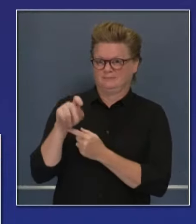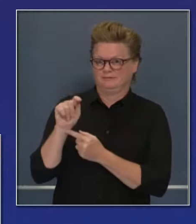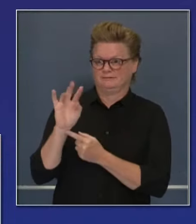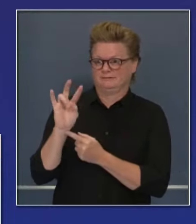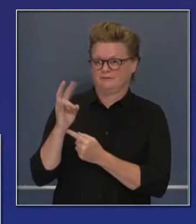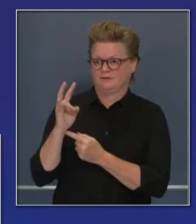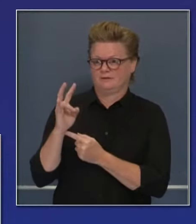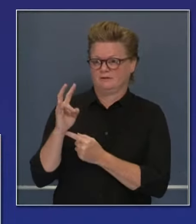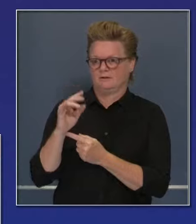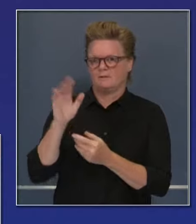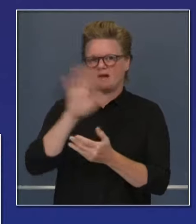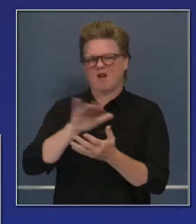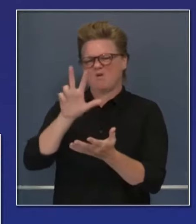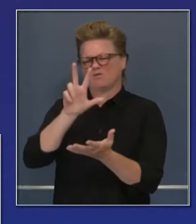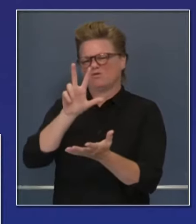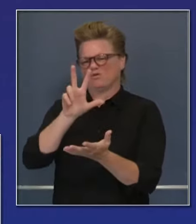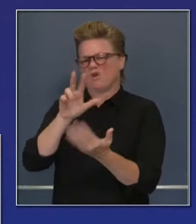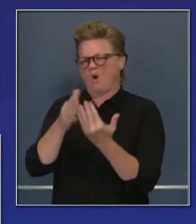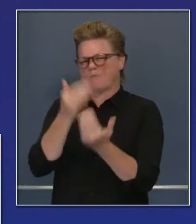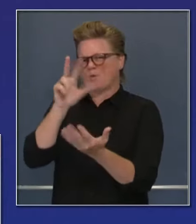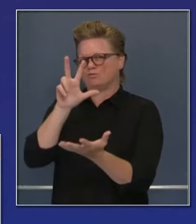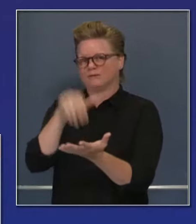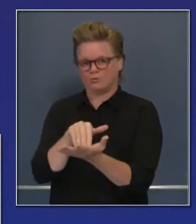of 3,000 new cases in the state,